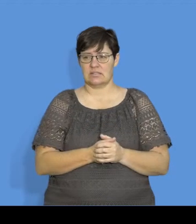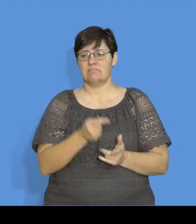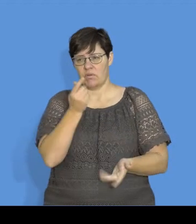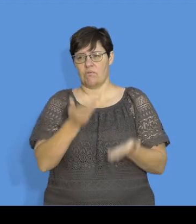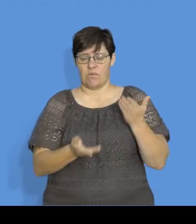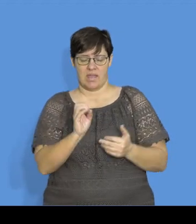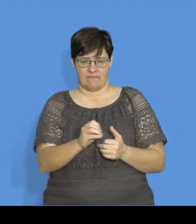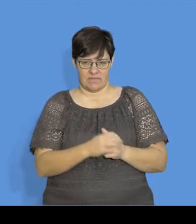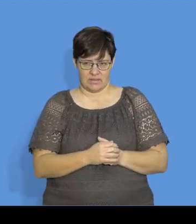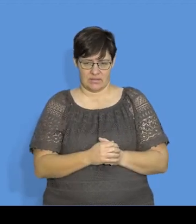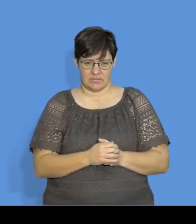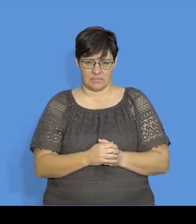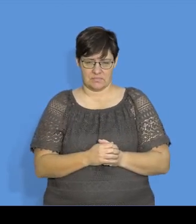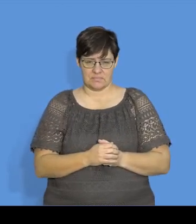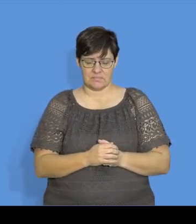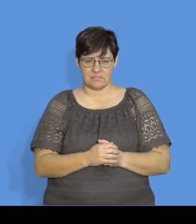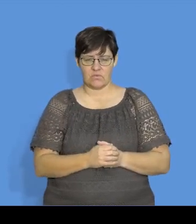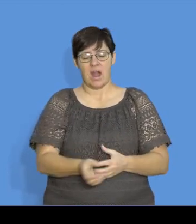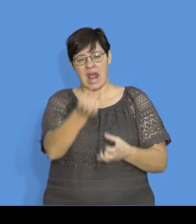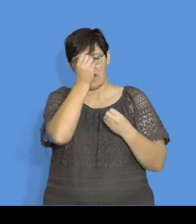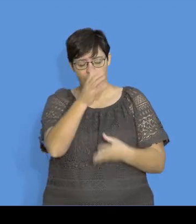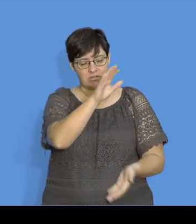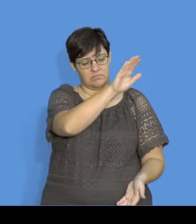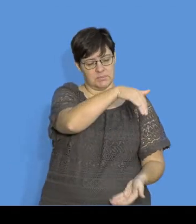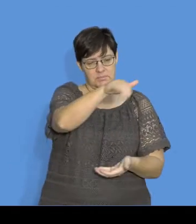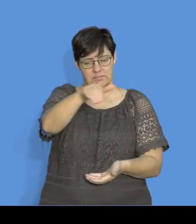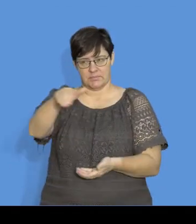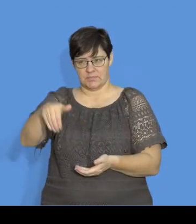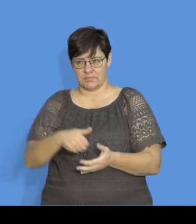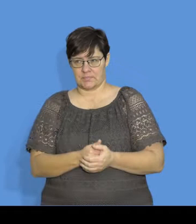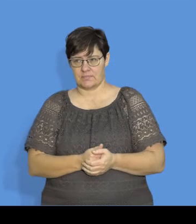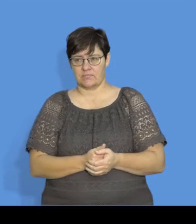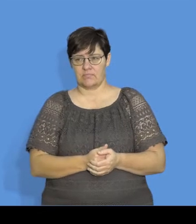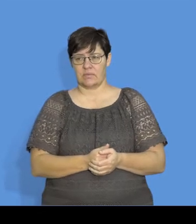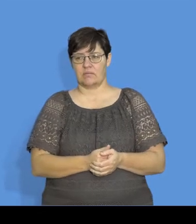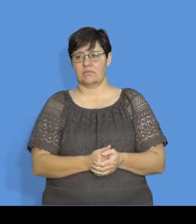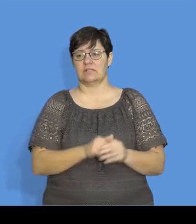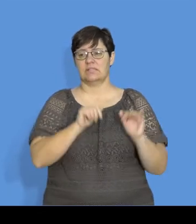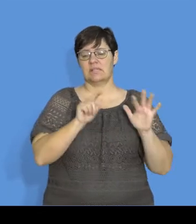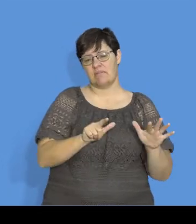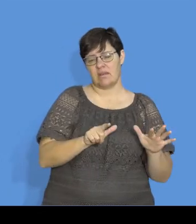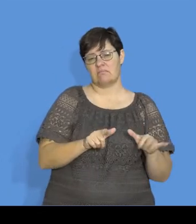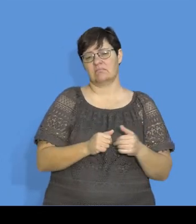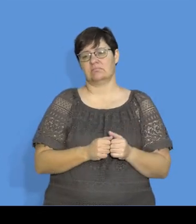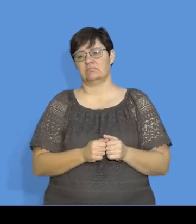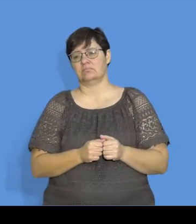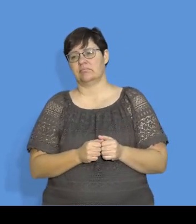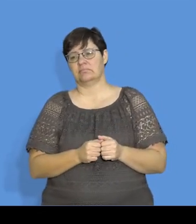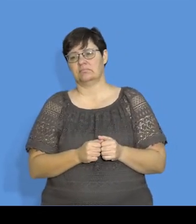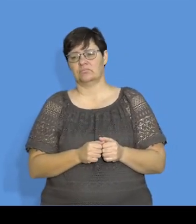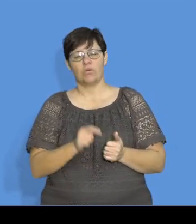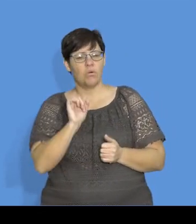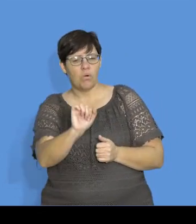they weigh. So the data was collected, okay? So as a survey implies, we went to people,